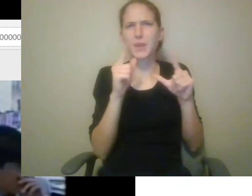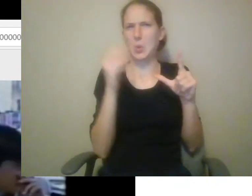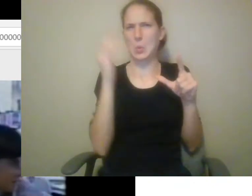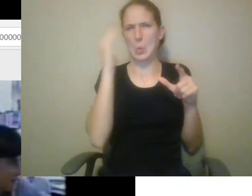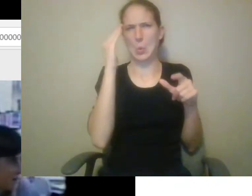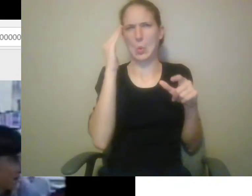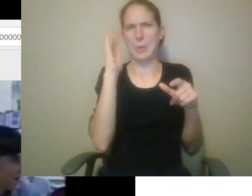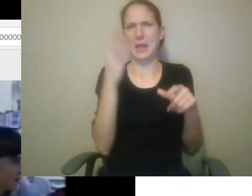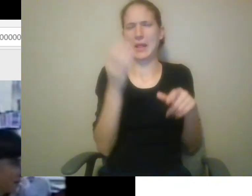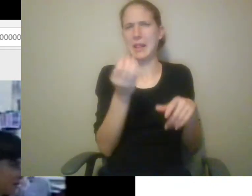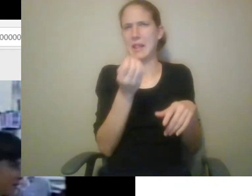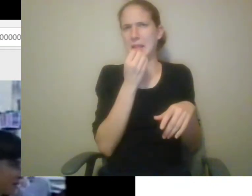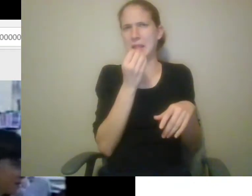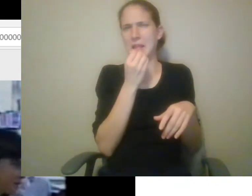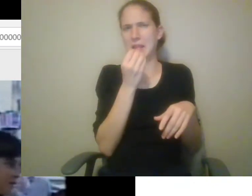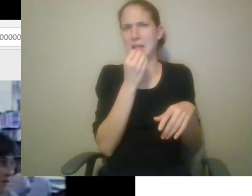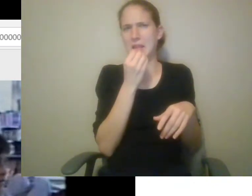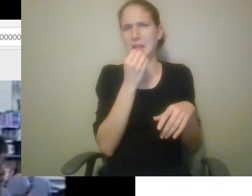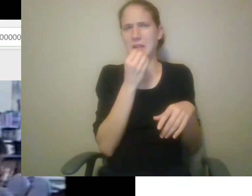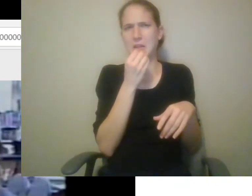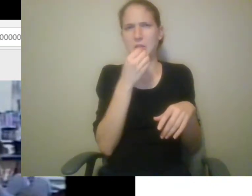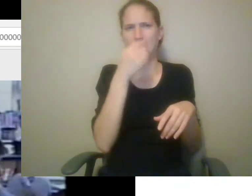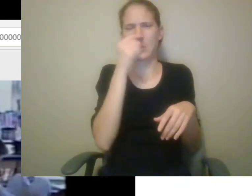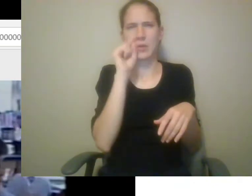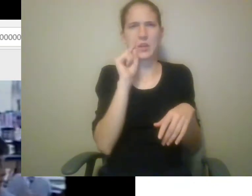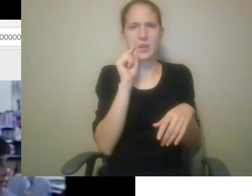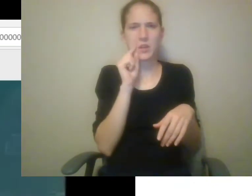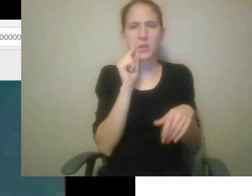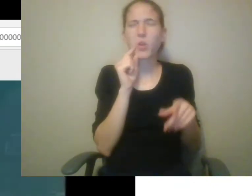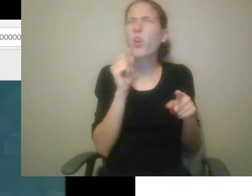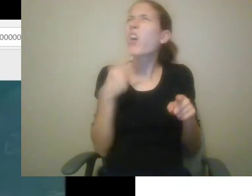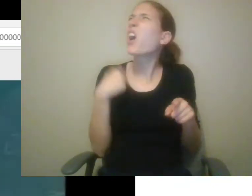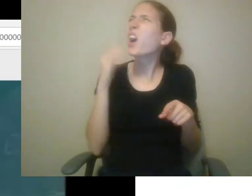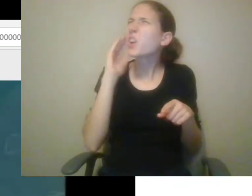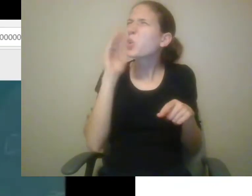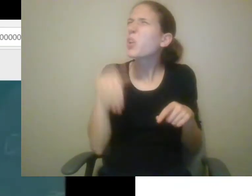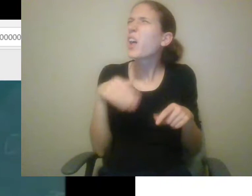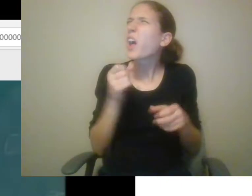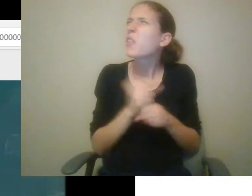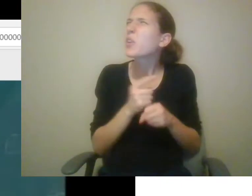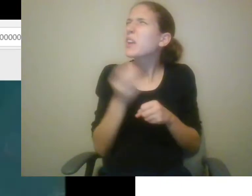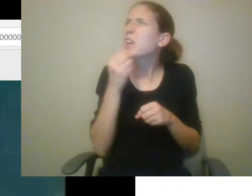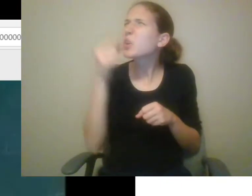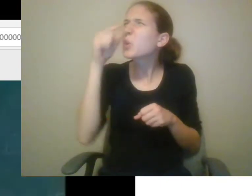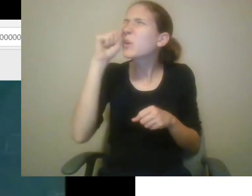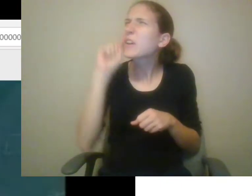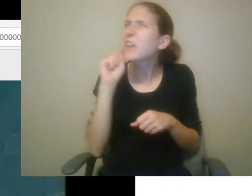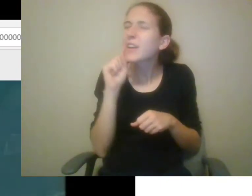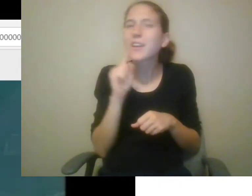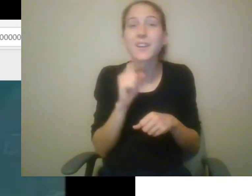before. Yes, maybe she changed her mind. Got up in the morning and said, we'll have Scrn for Thursday.